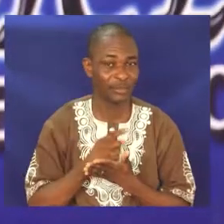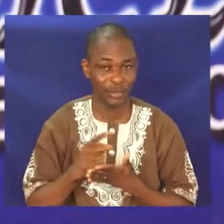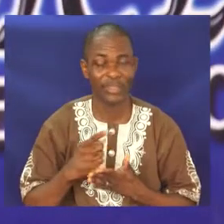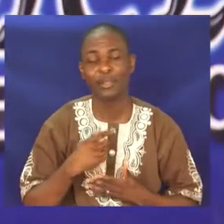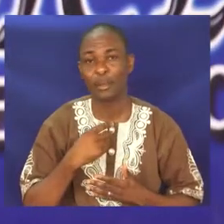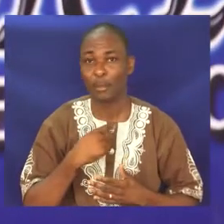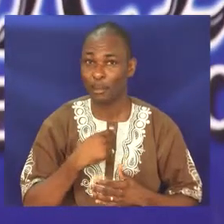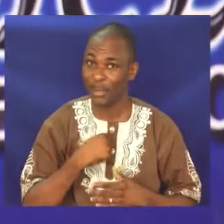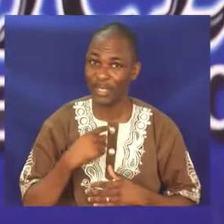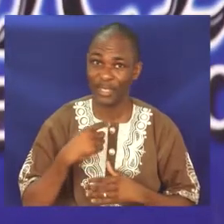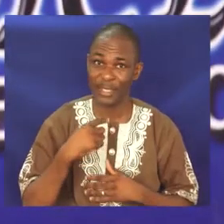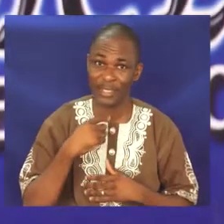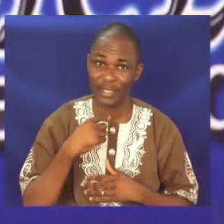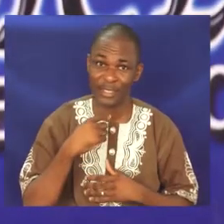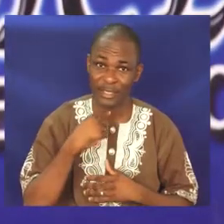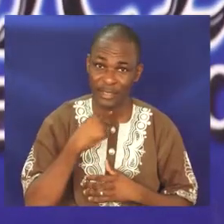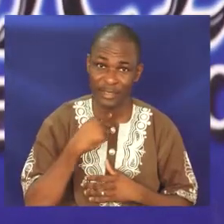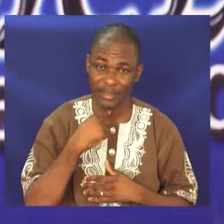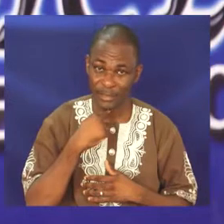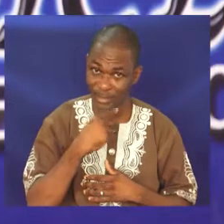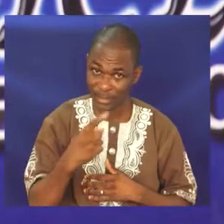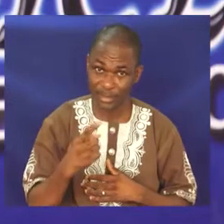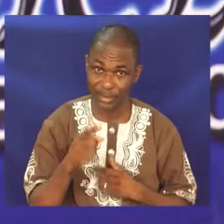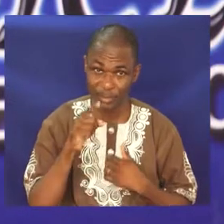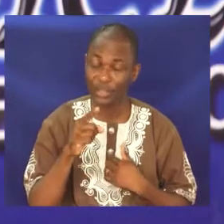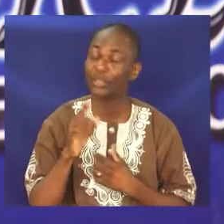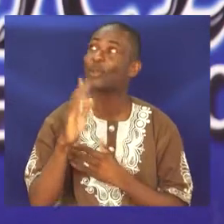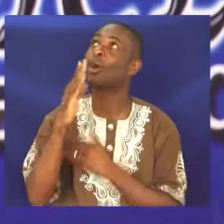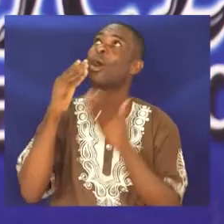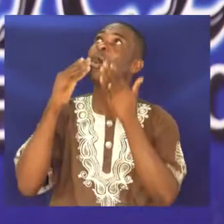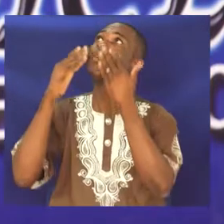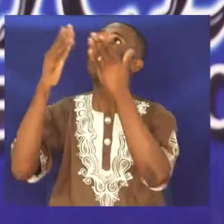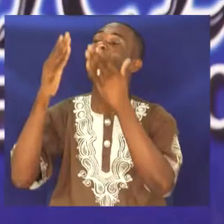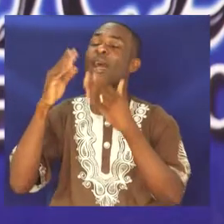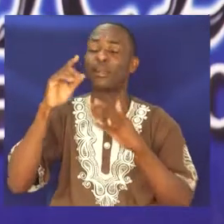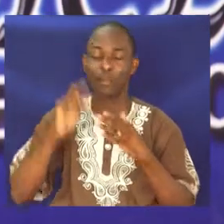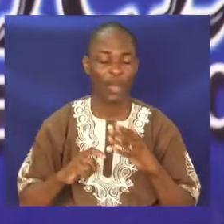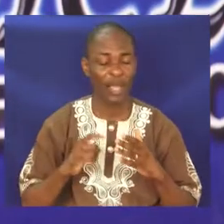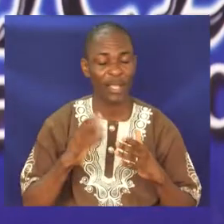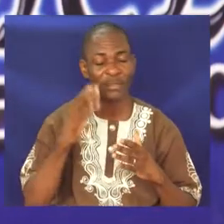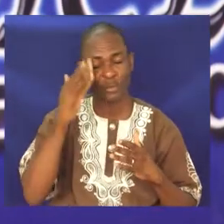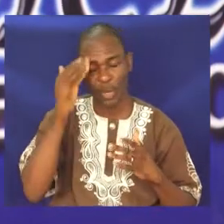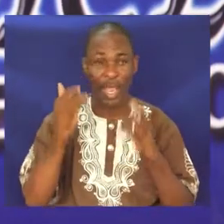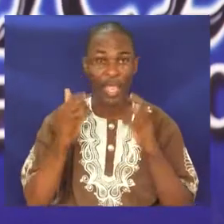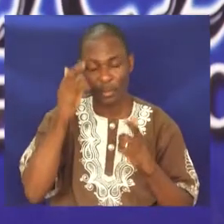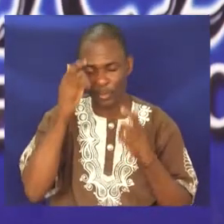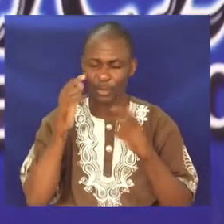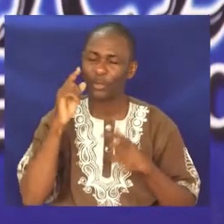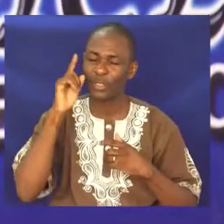se. Ma me no emfa aseda ema unyankopon. E wo ne do. Ene na